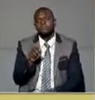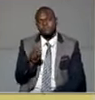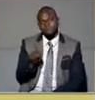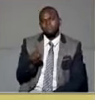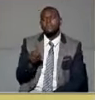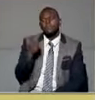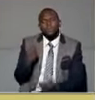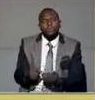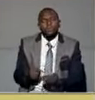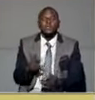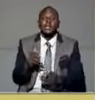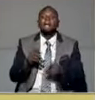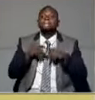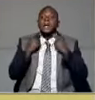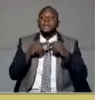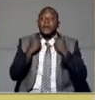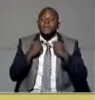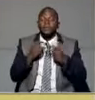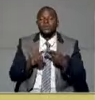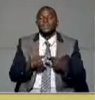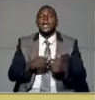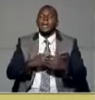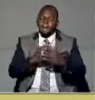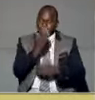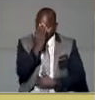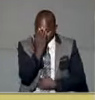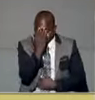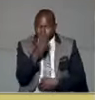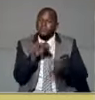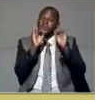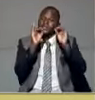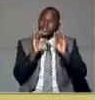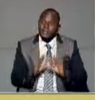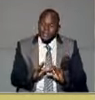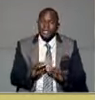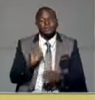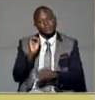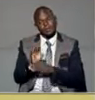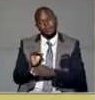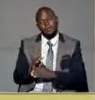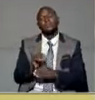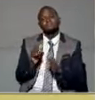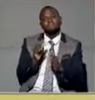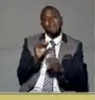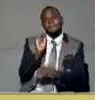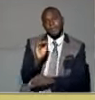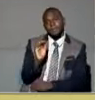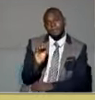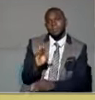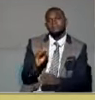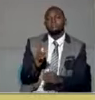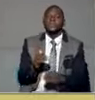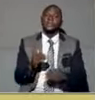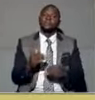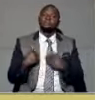was a pastor. He was a humble man. He was a teacher. He was a counselor, a mentor. And he stood for